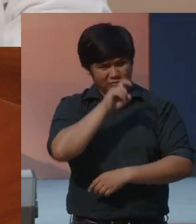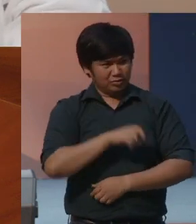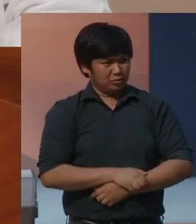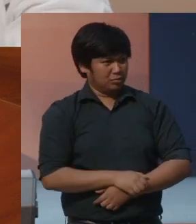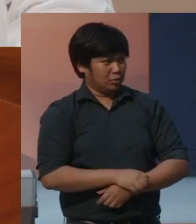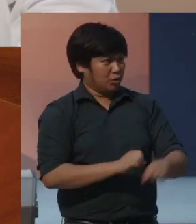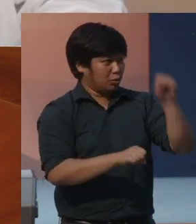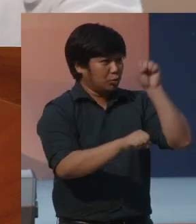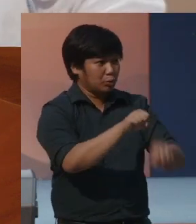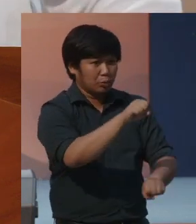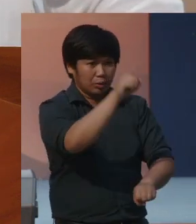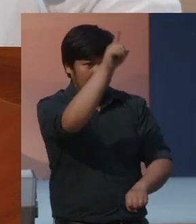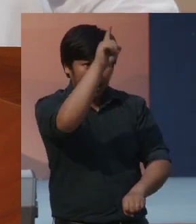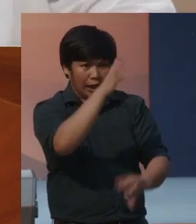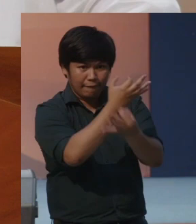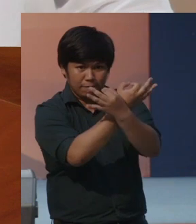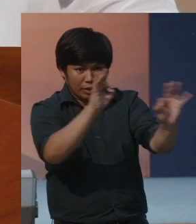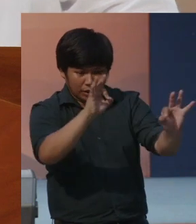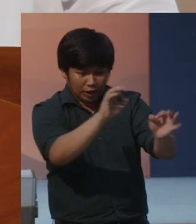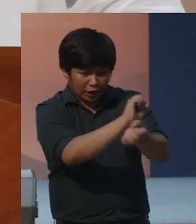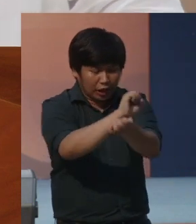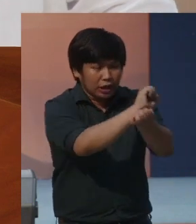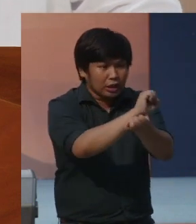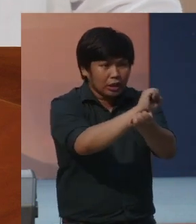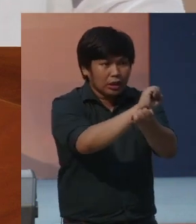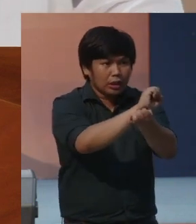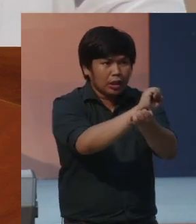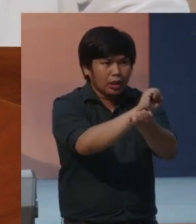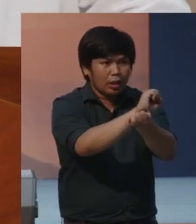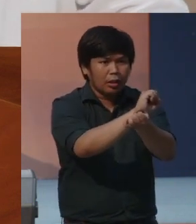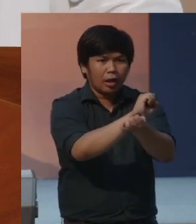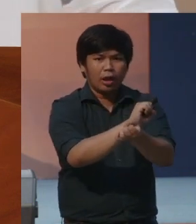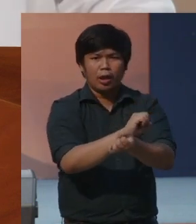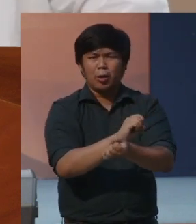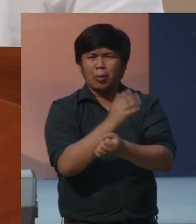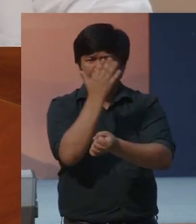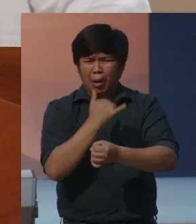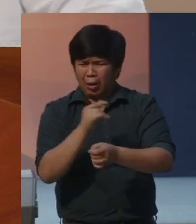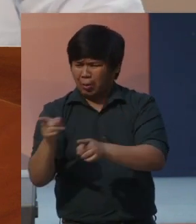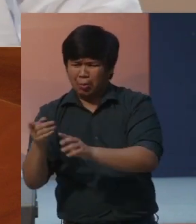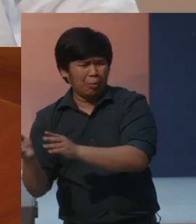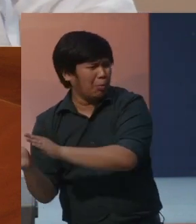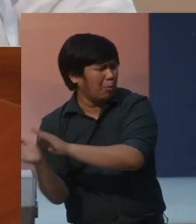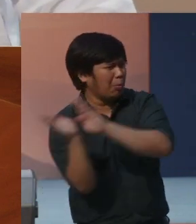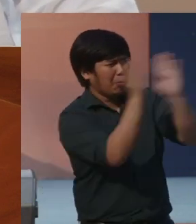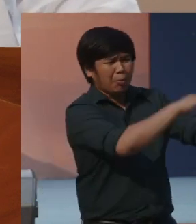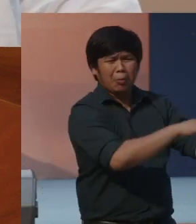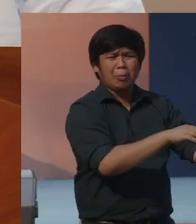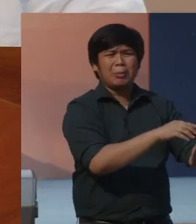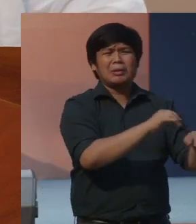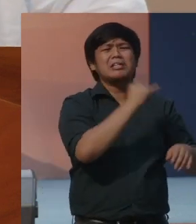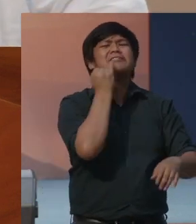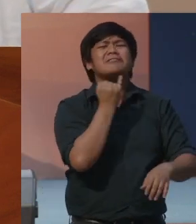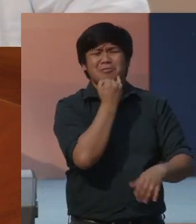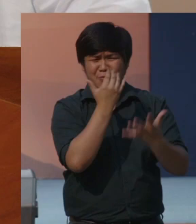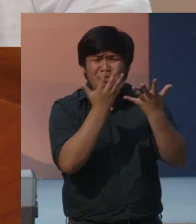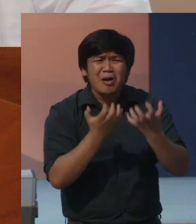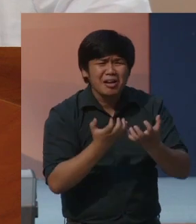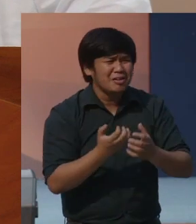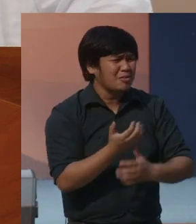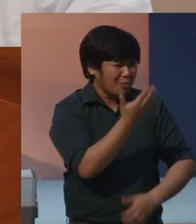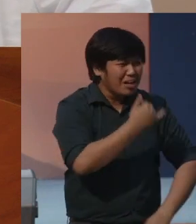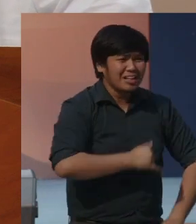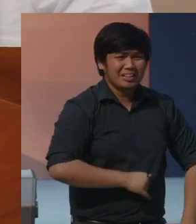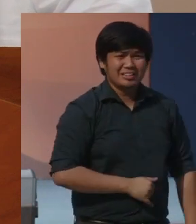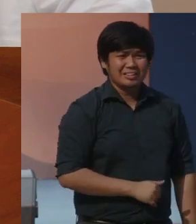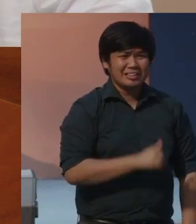kanilang pagkakalipin sa Ehipto, mas gusto pa nilang bumalik sa Egypt kisa sa maniwala sa pangako